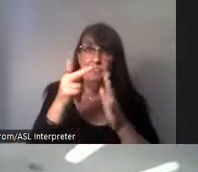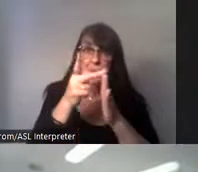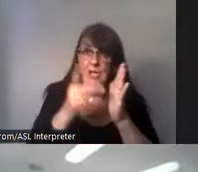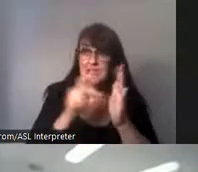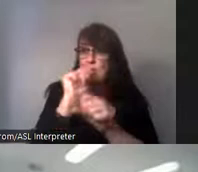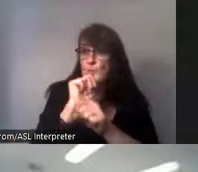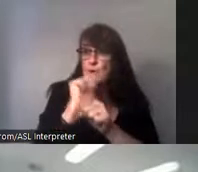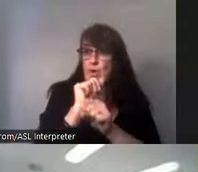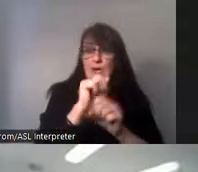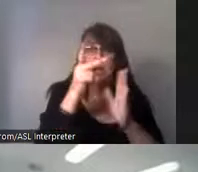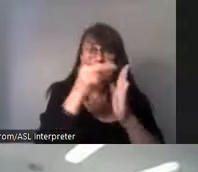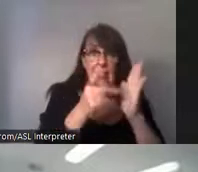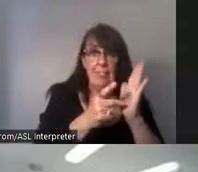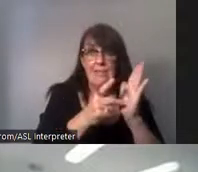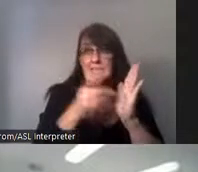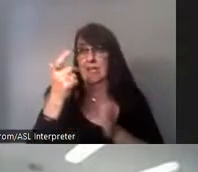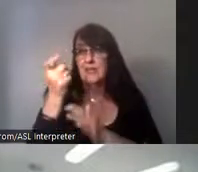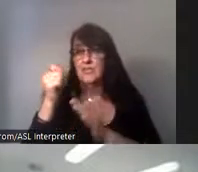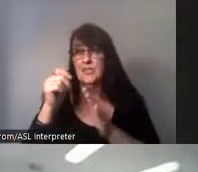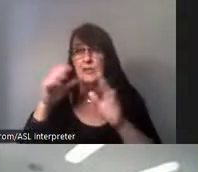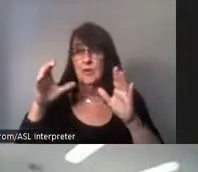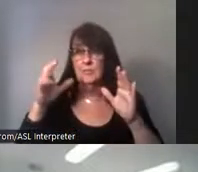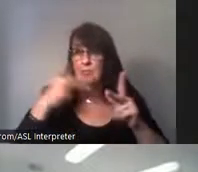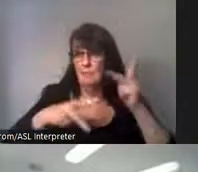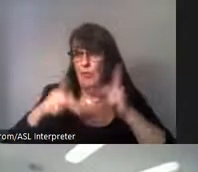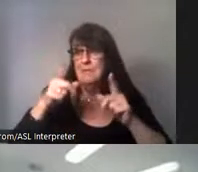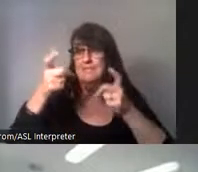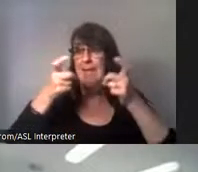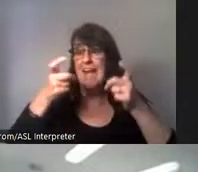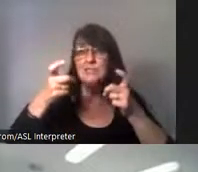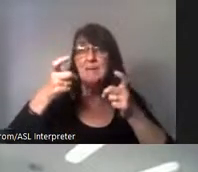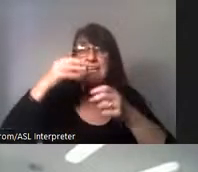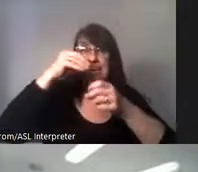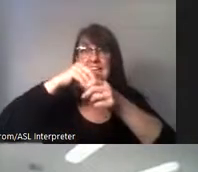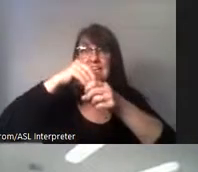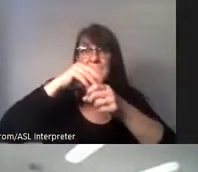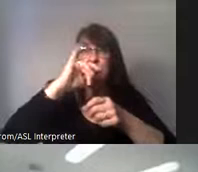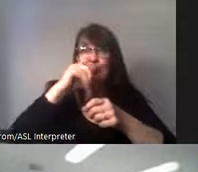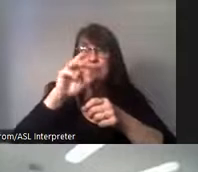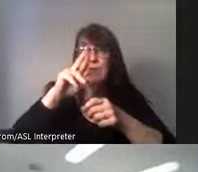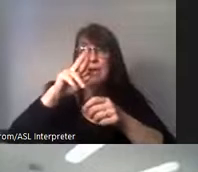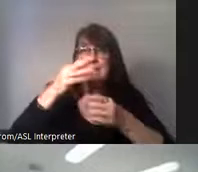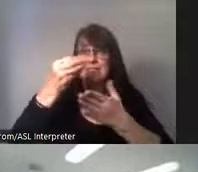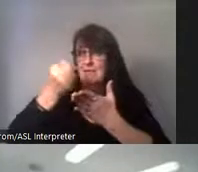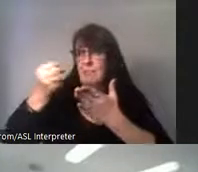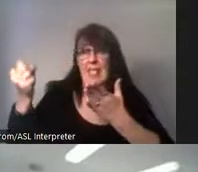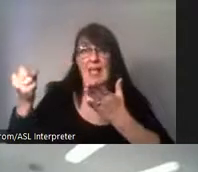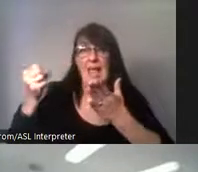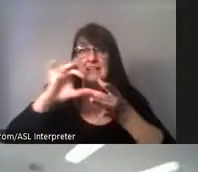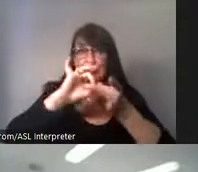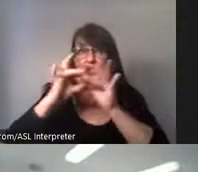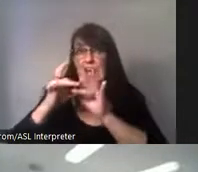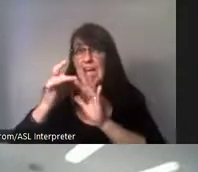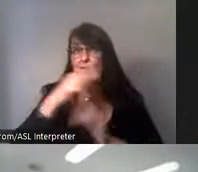workforce policy, acquisition performance management, and enterprise-wide supply chain risk